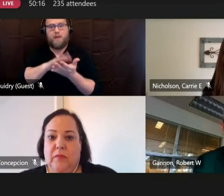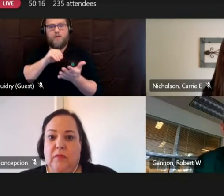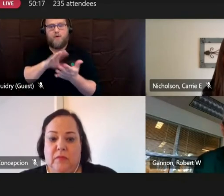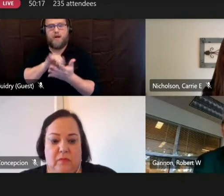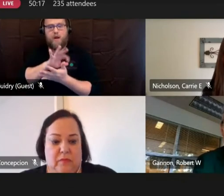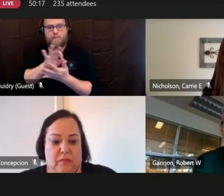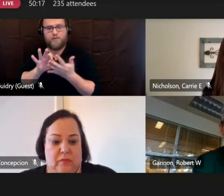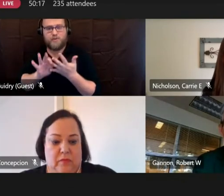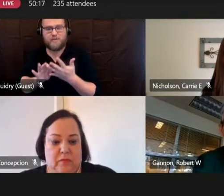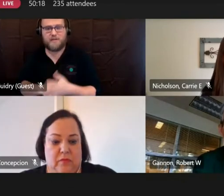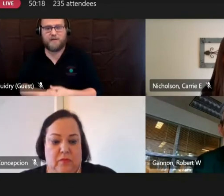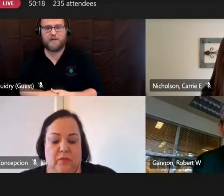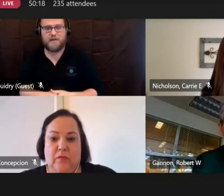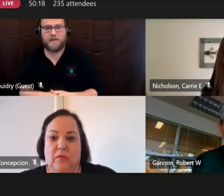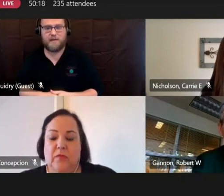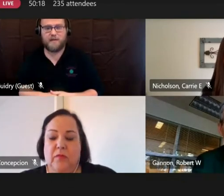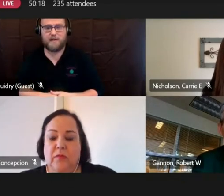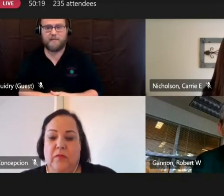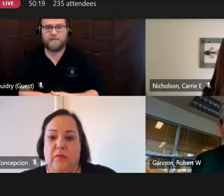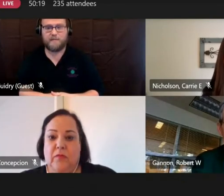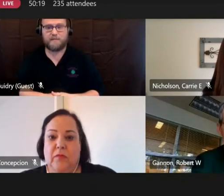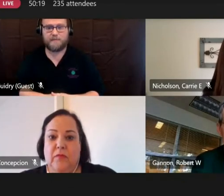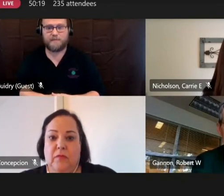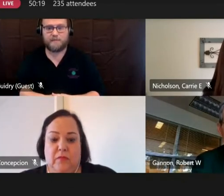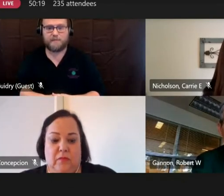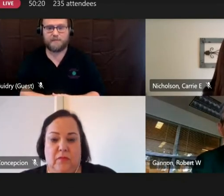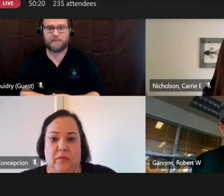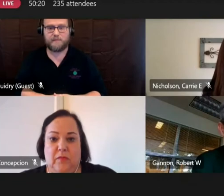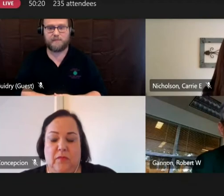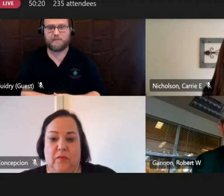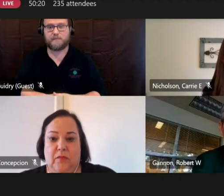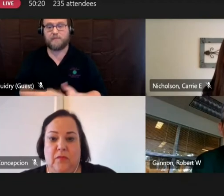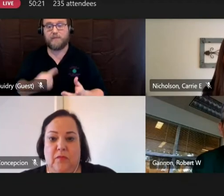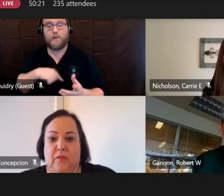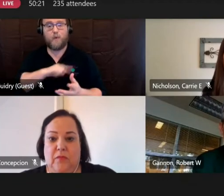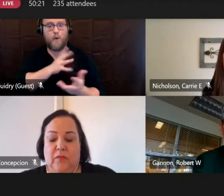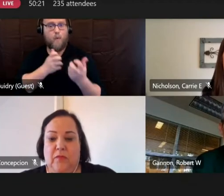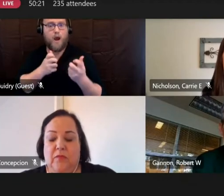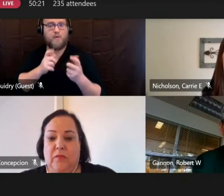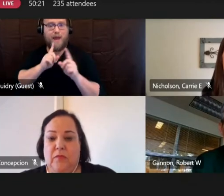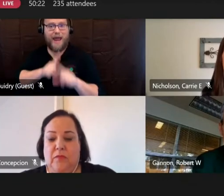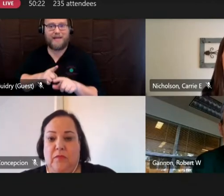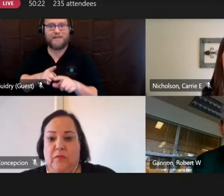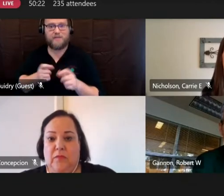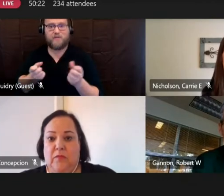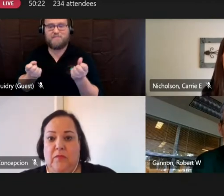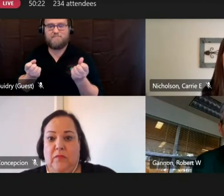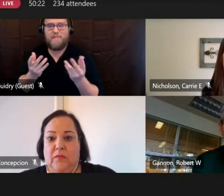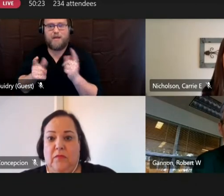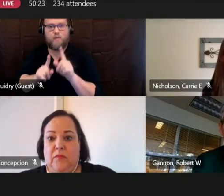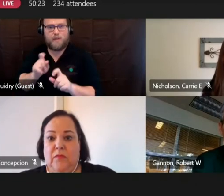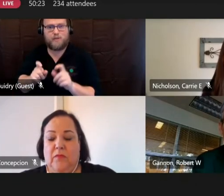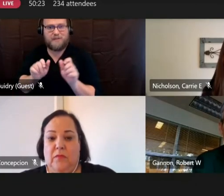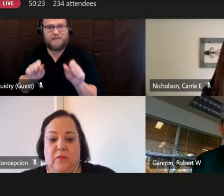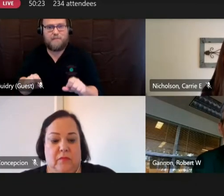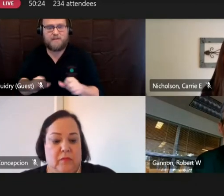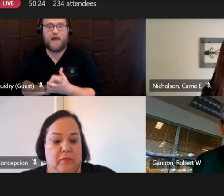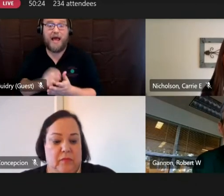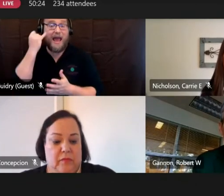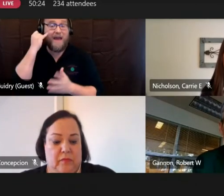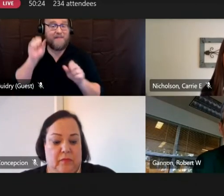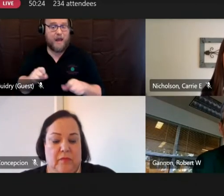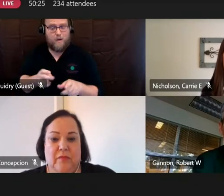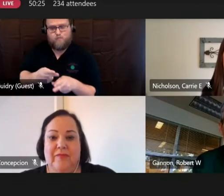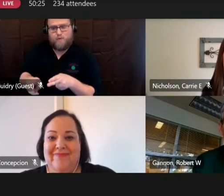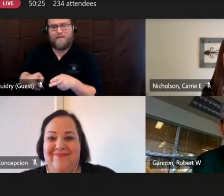saying, in an interest to getting as many questions answered as possible, if we could give brief answers, that would be great. But Dr. Scarlett and Dr.